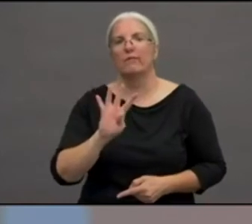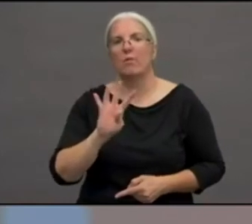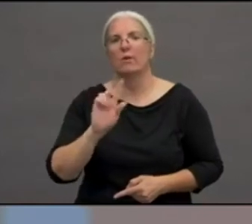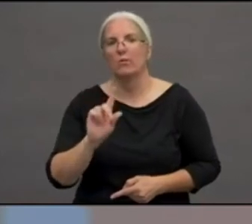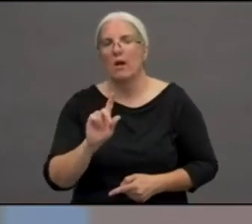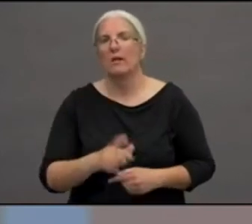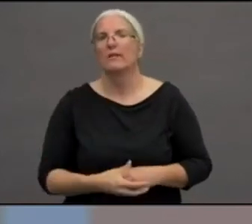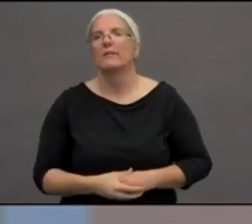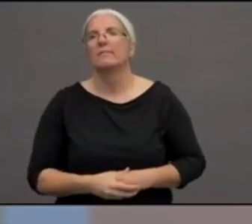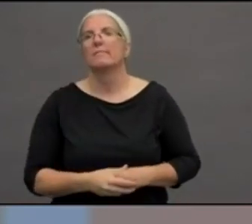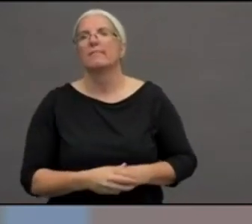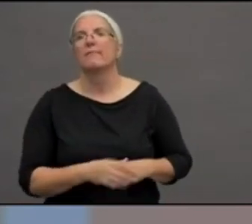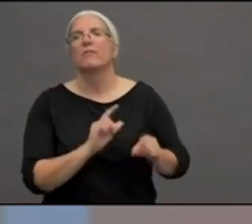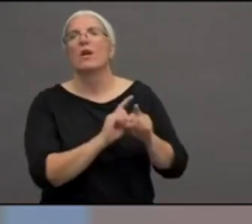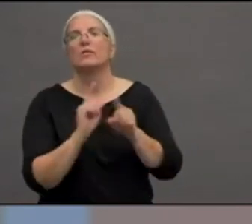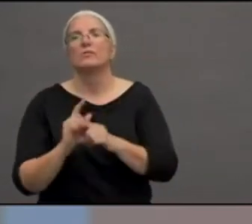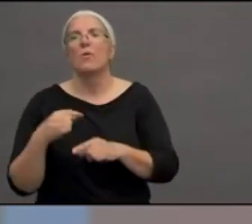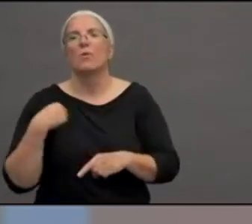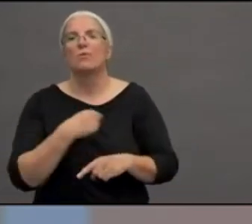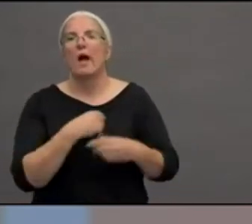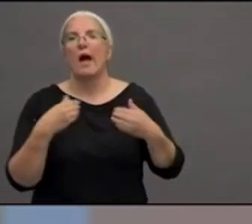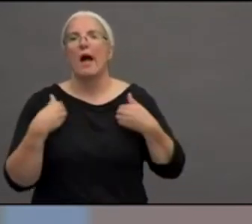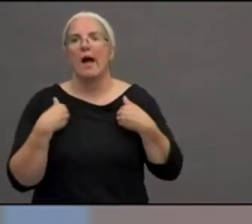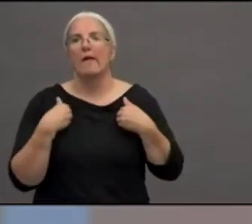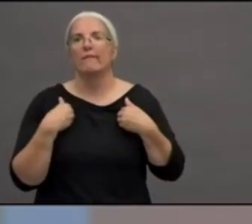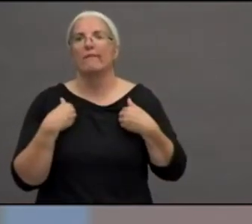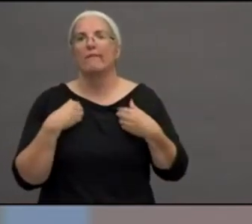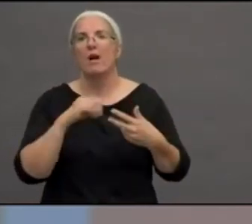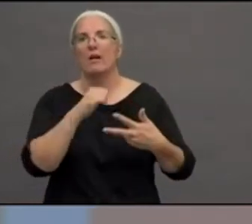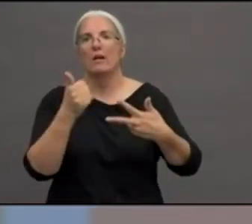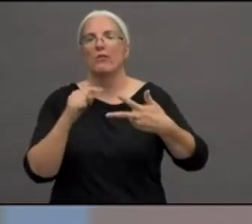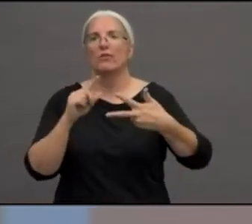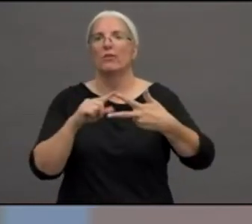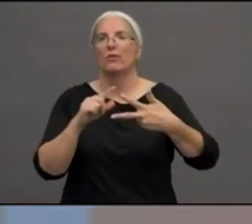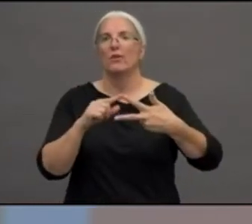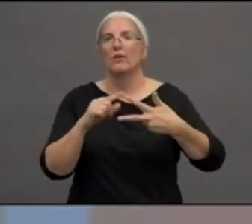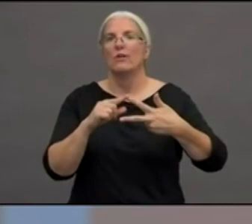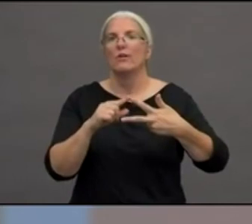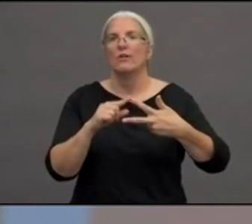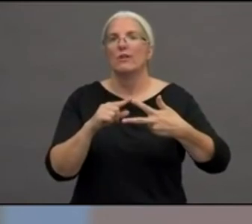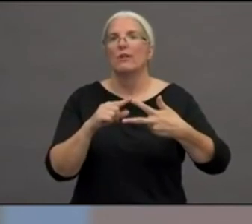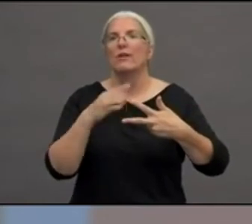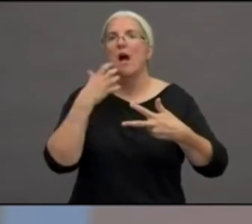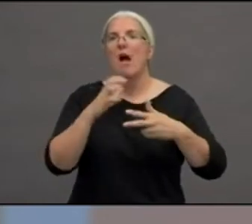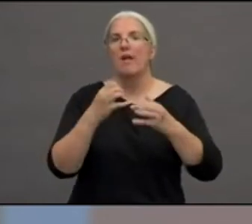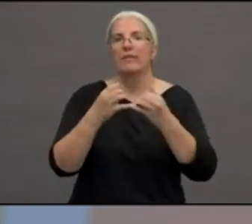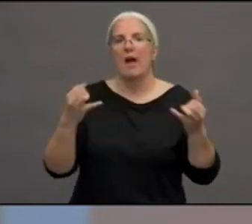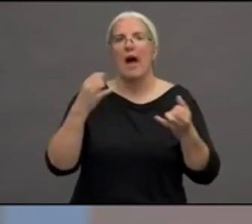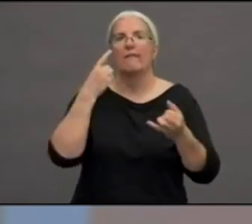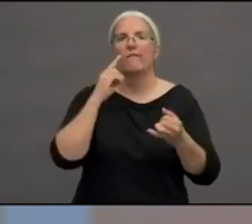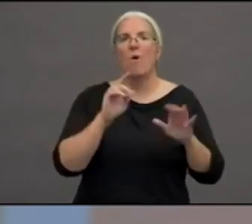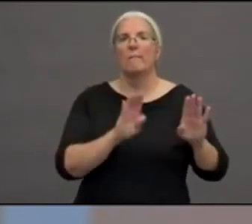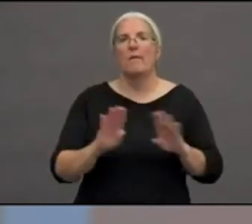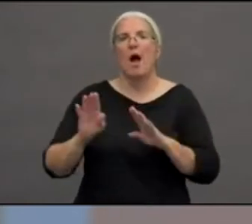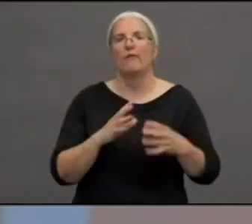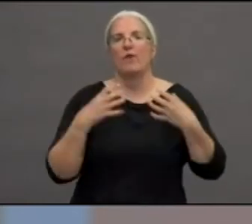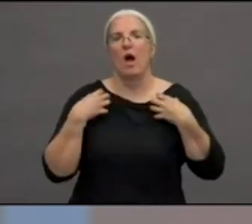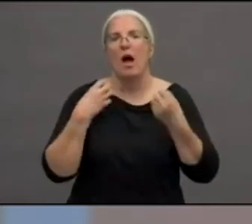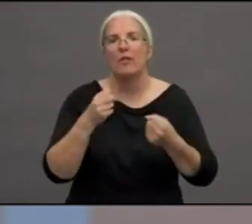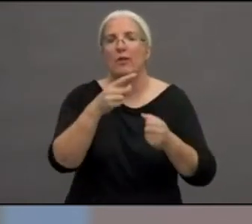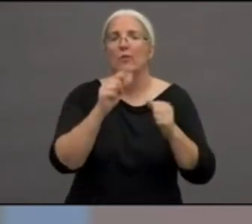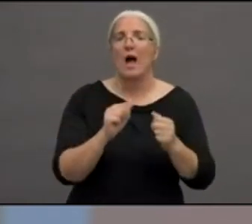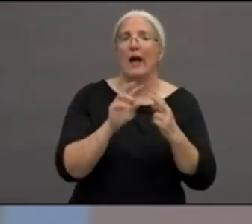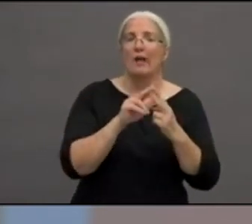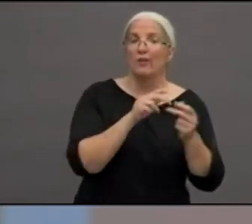1-855-278-4204. One of the wonderful things about the Suicide and Crisis Hotline is there's also a text number. So if you prefer to text rather than talking voice to